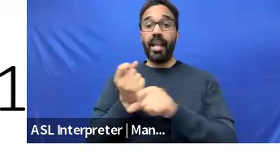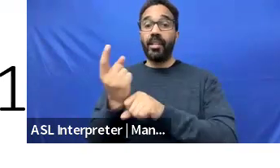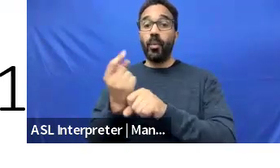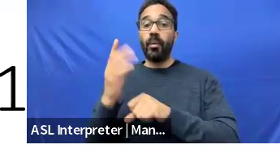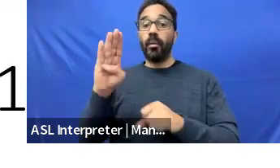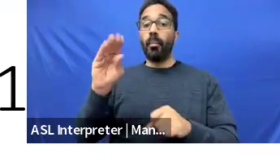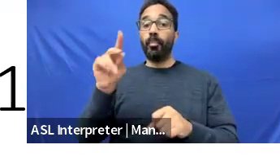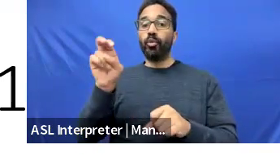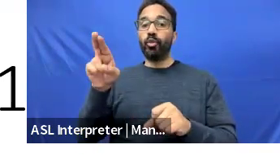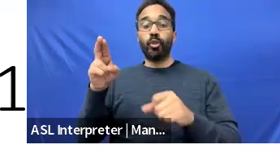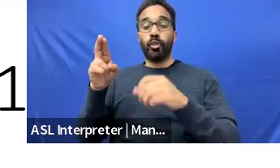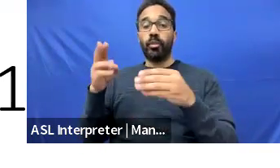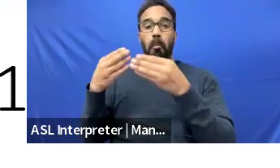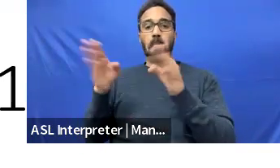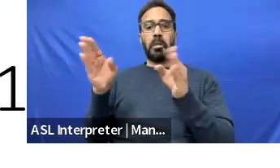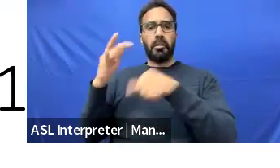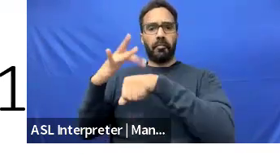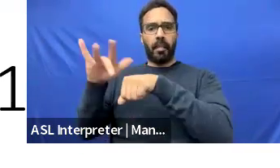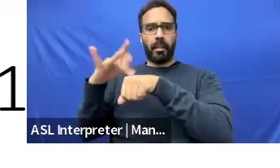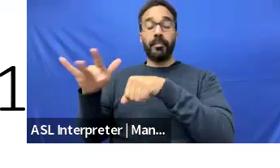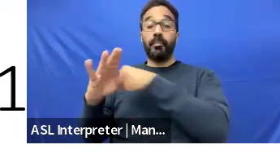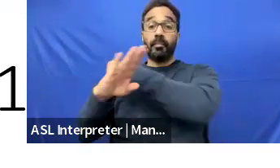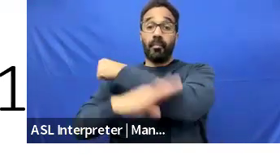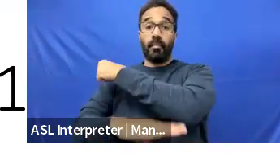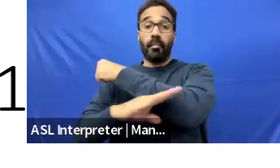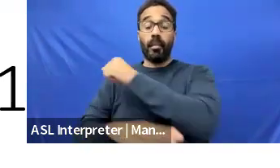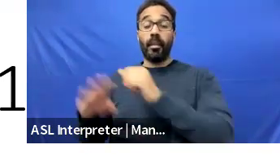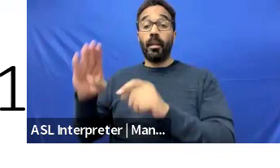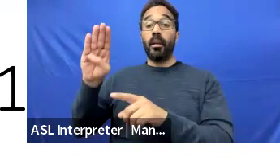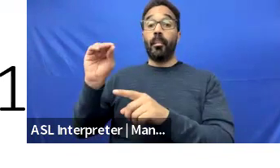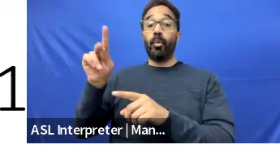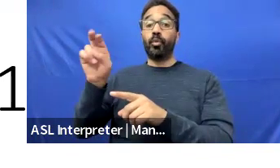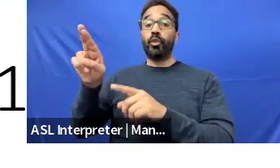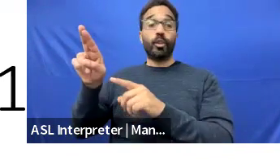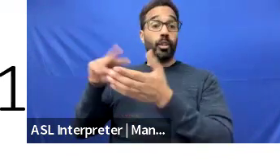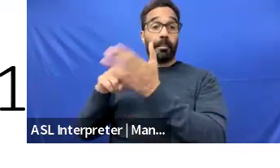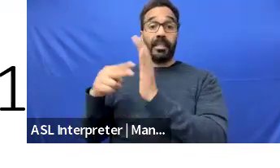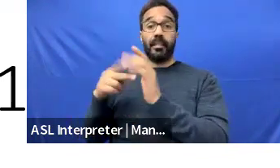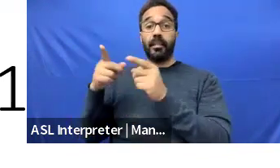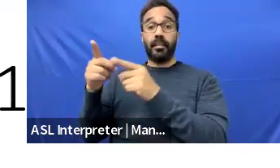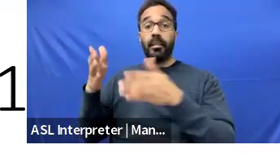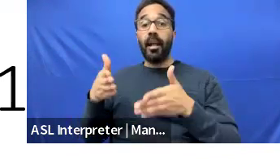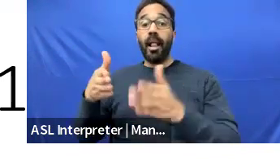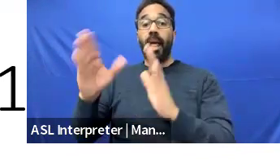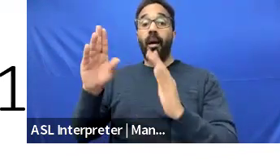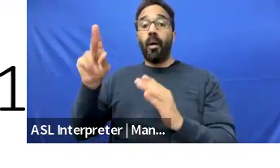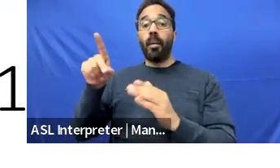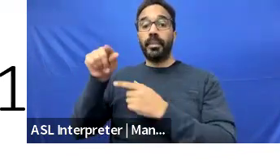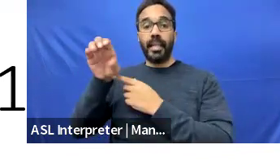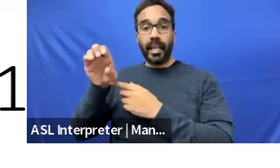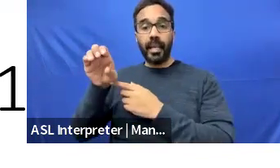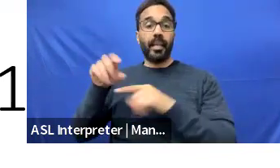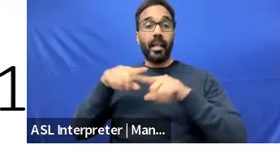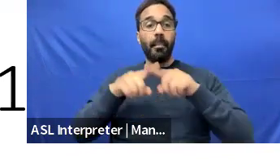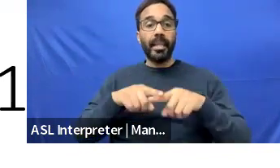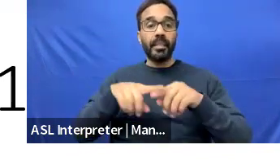available. It's made available in the fall. And because of these boosters, it allows for updates based on circulating variants. So a big one